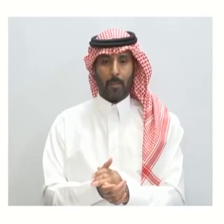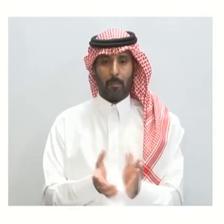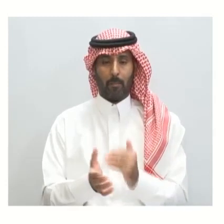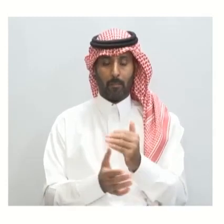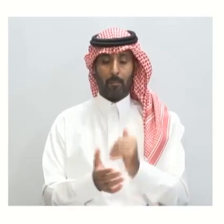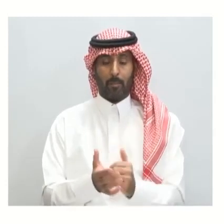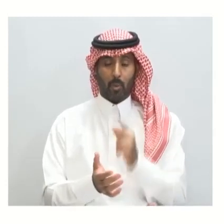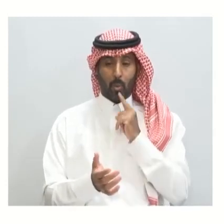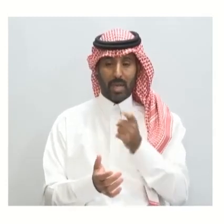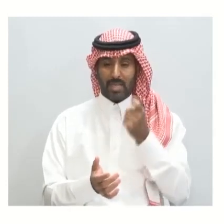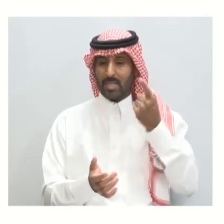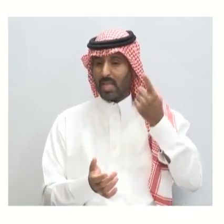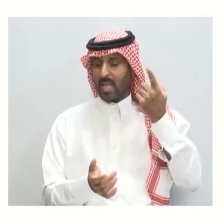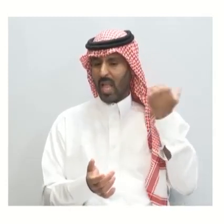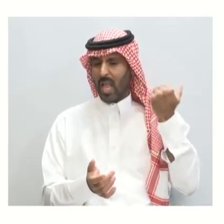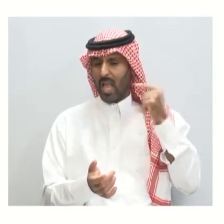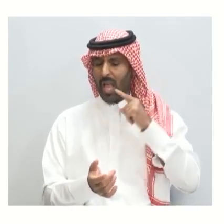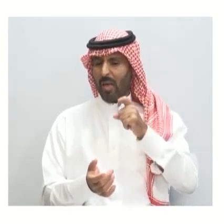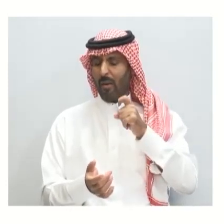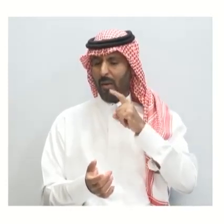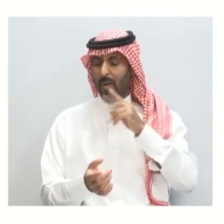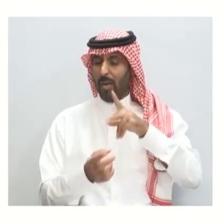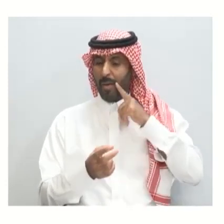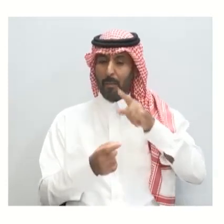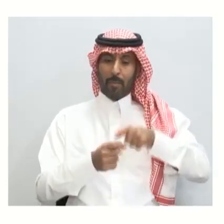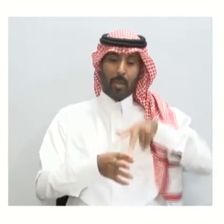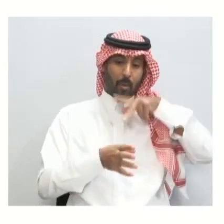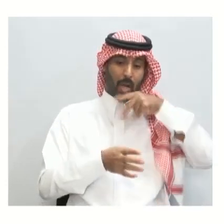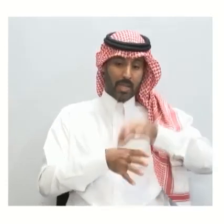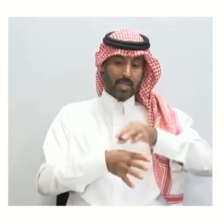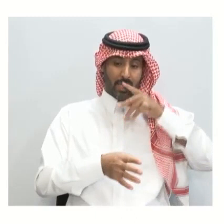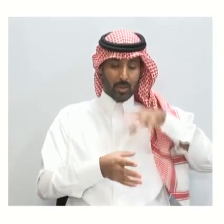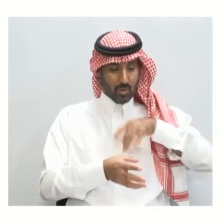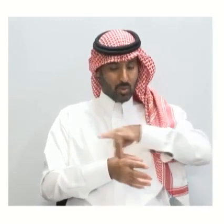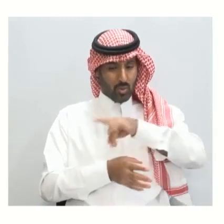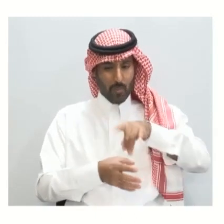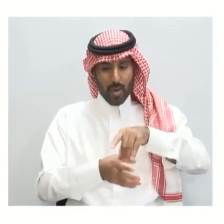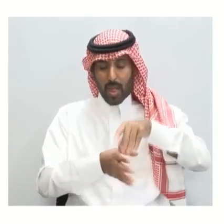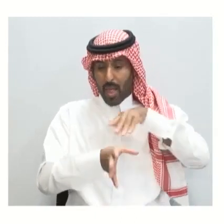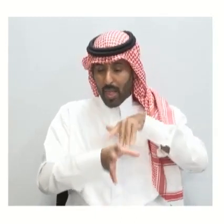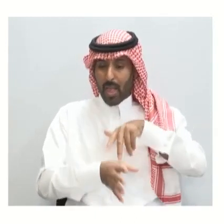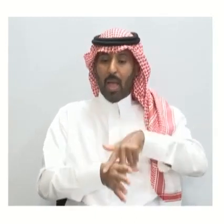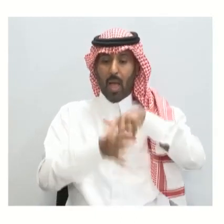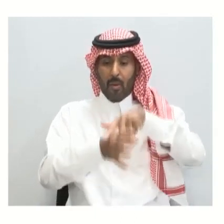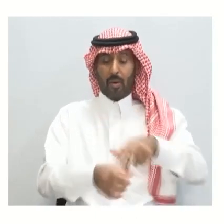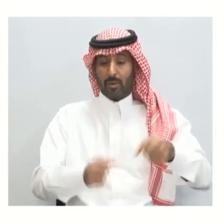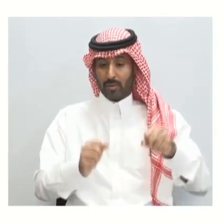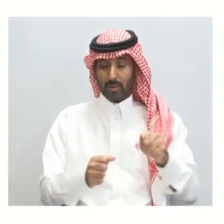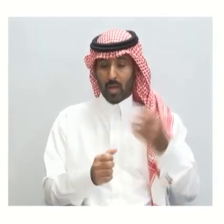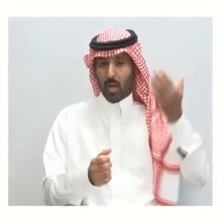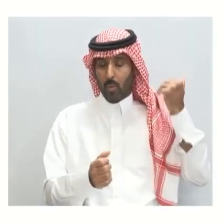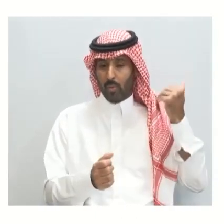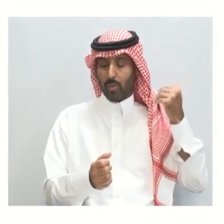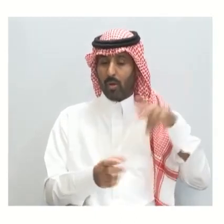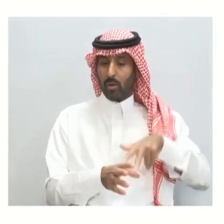yes, so 100 years ago, people would travel on animals. Let's just complete together. We have here, my friend is used to. You